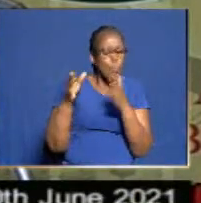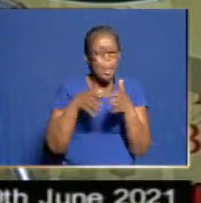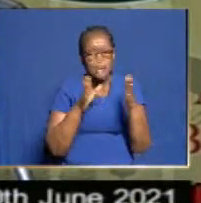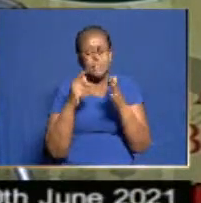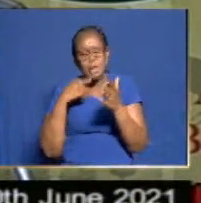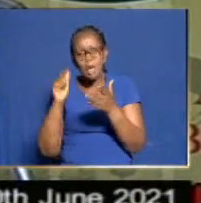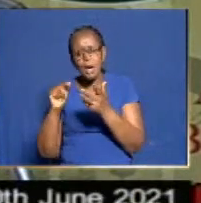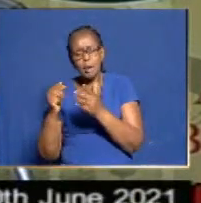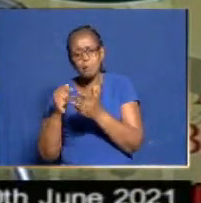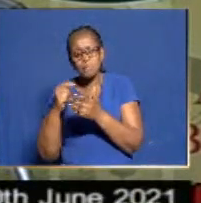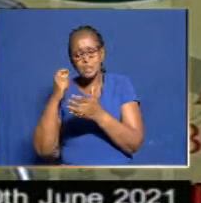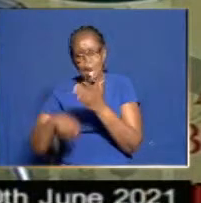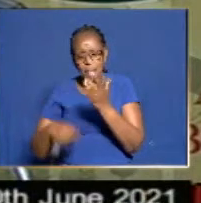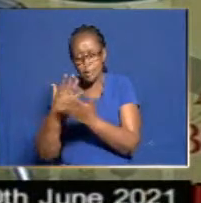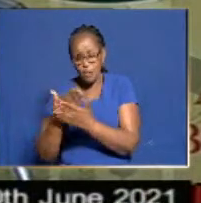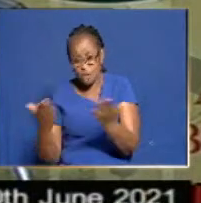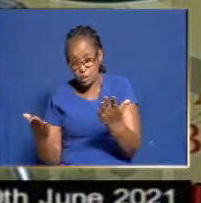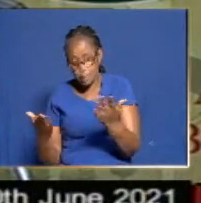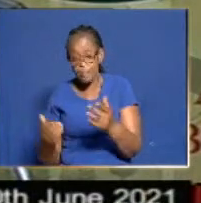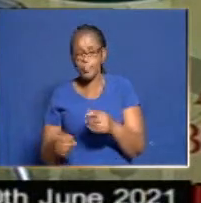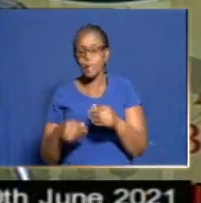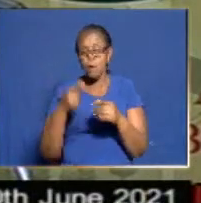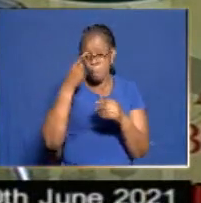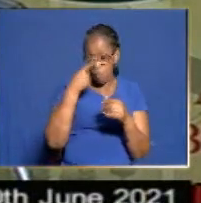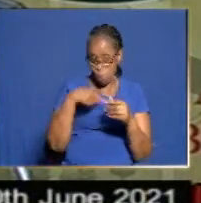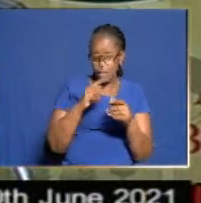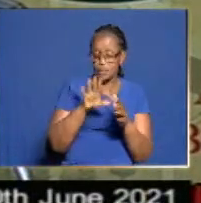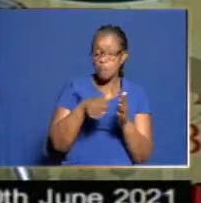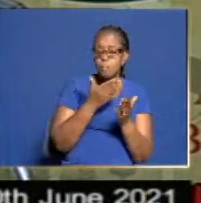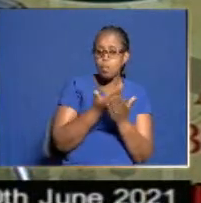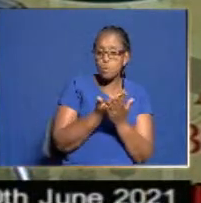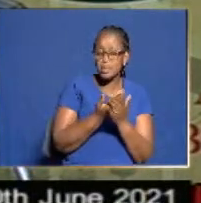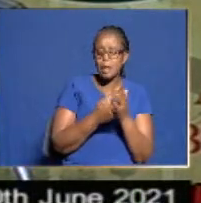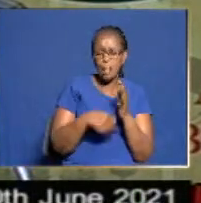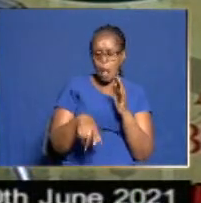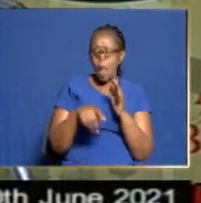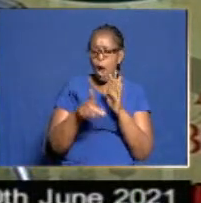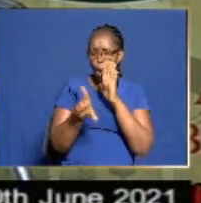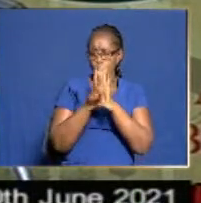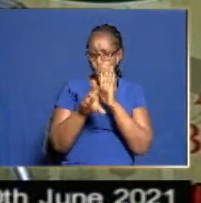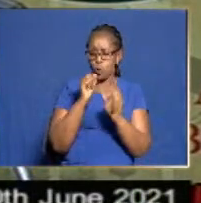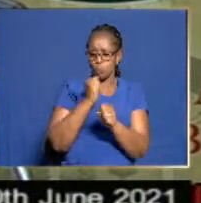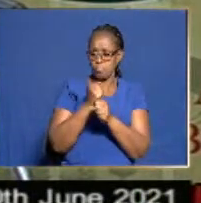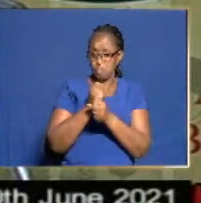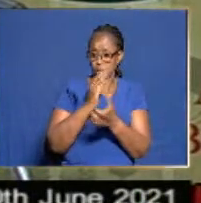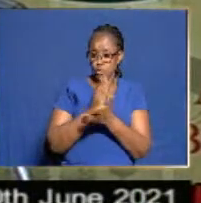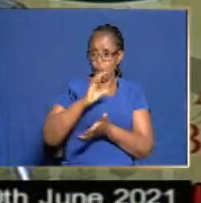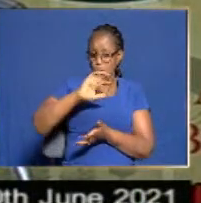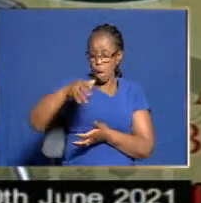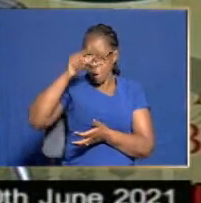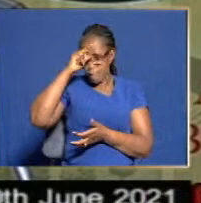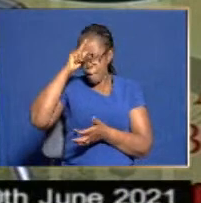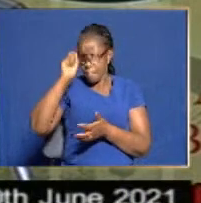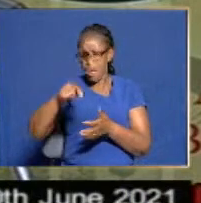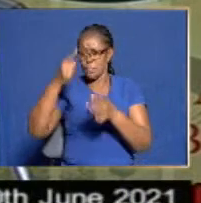counties' revenue administrative capacities. The policy further proposes a legal framework to ensure that the county governments comply with